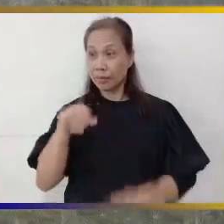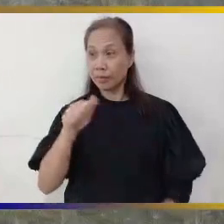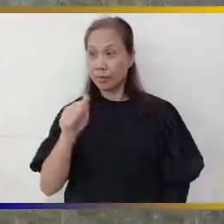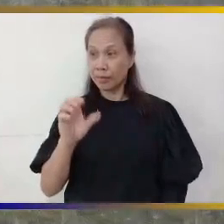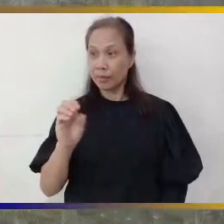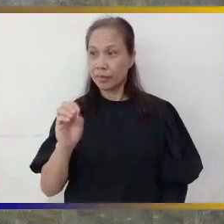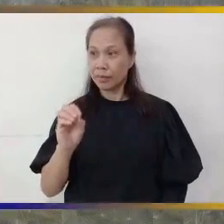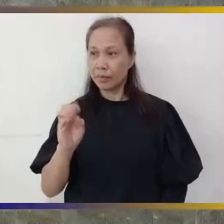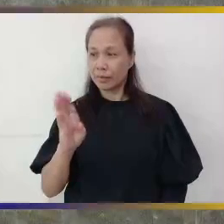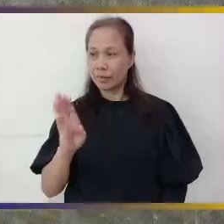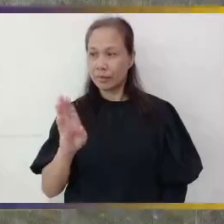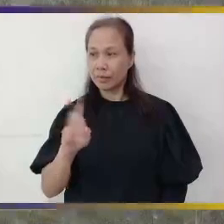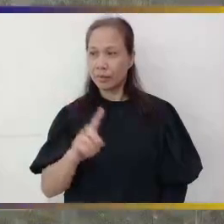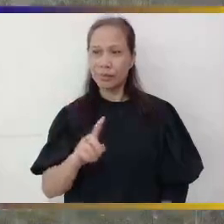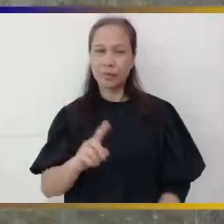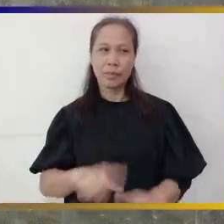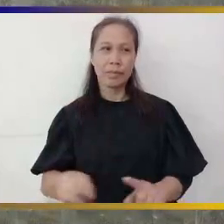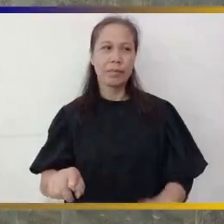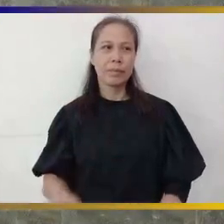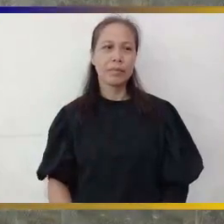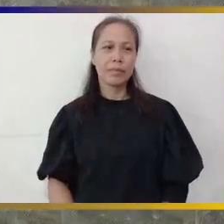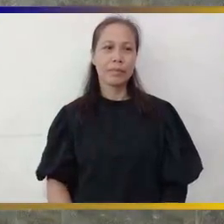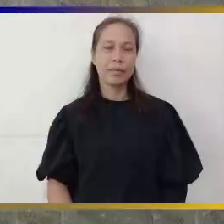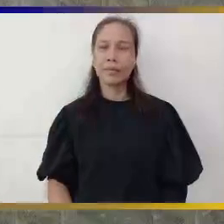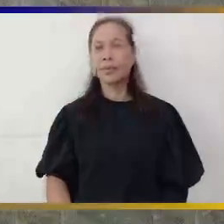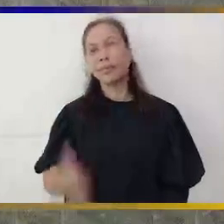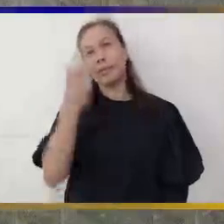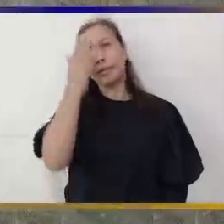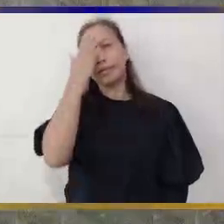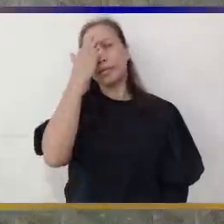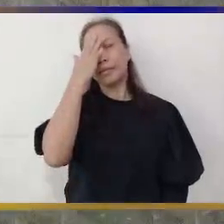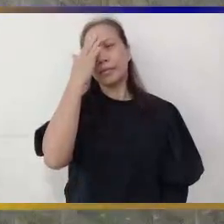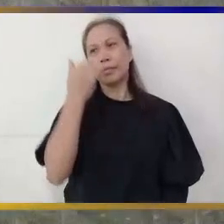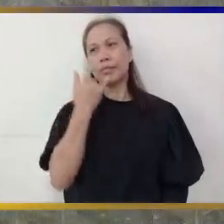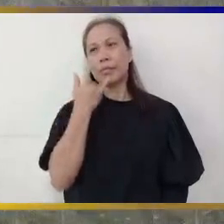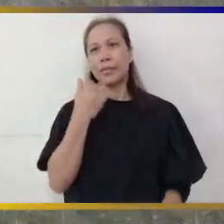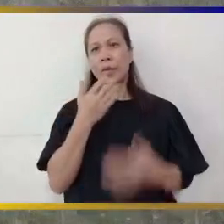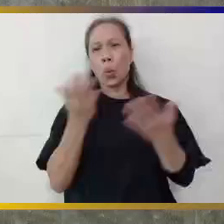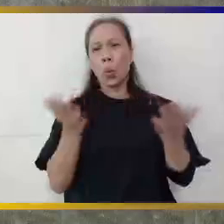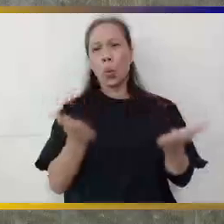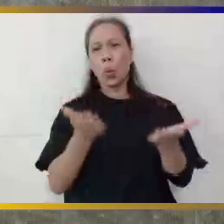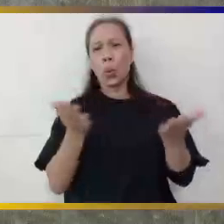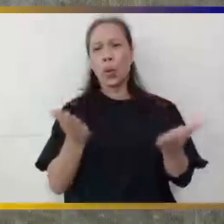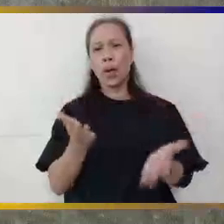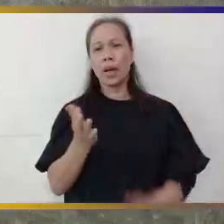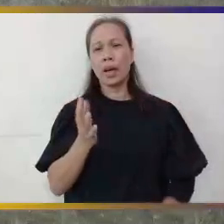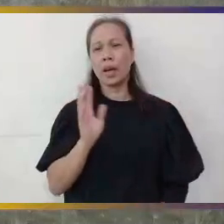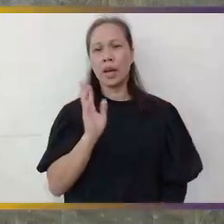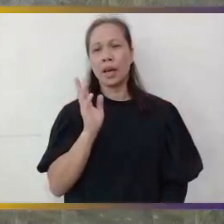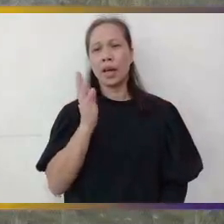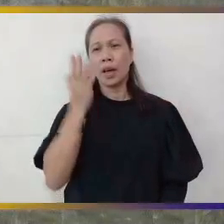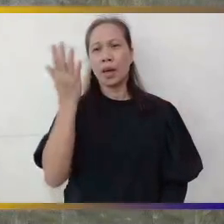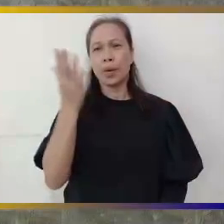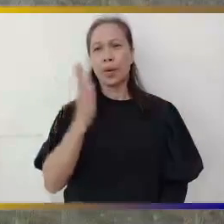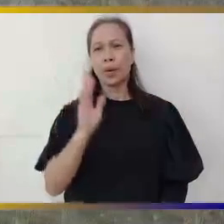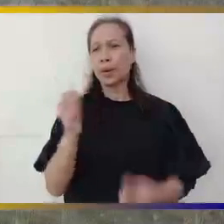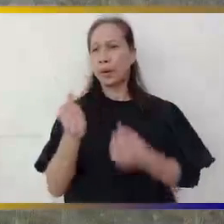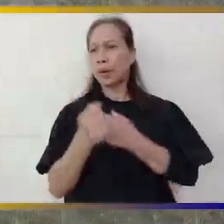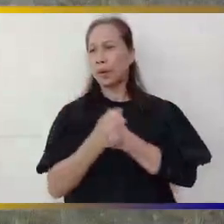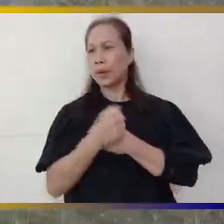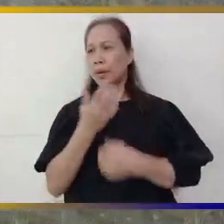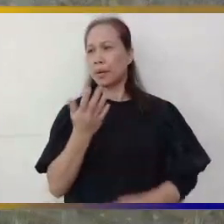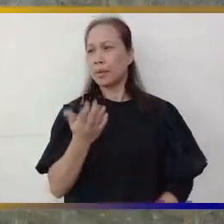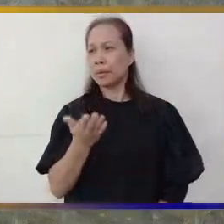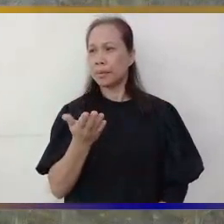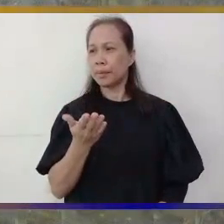mahal si Jacob Israel ngay magtatanong Saan kam minahal So from the very